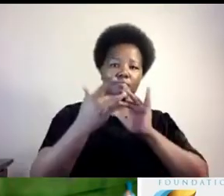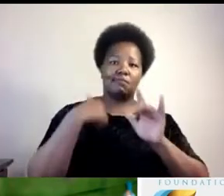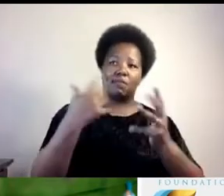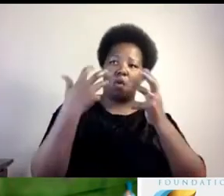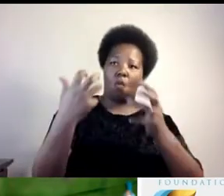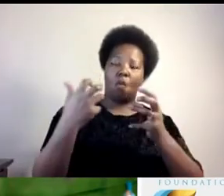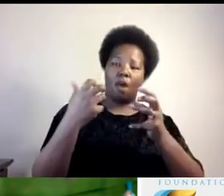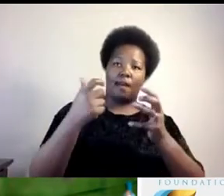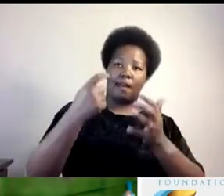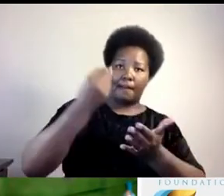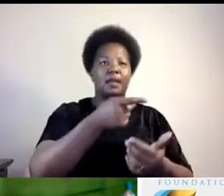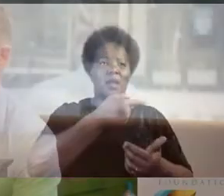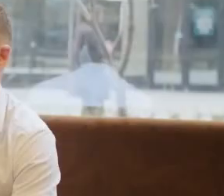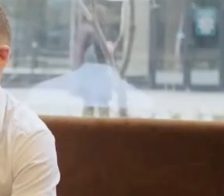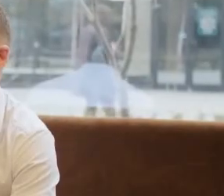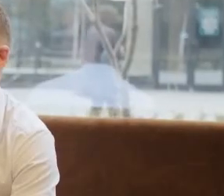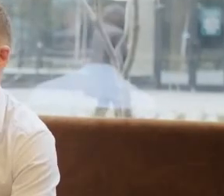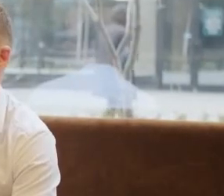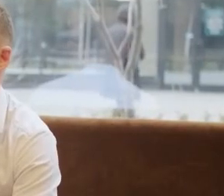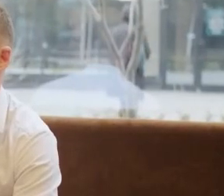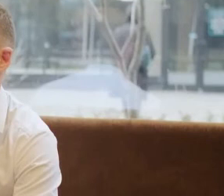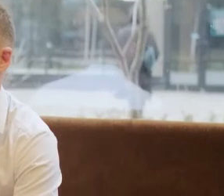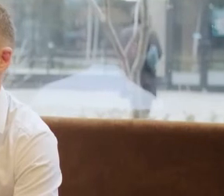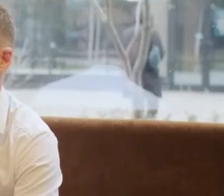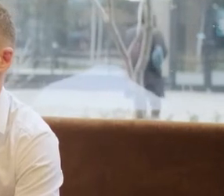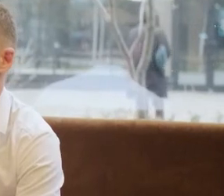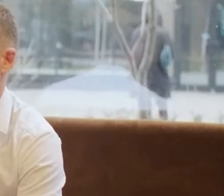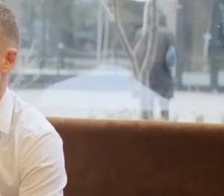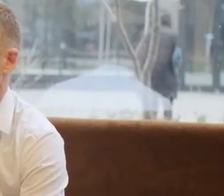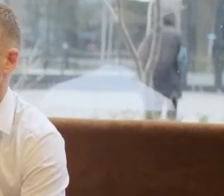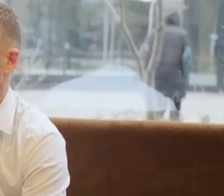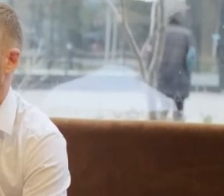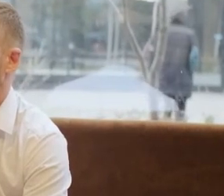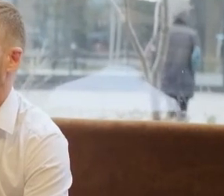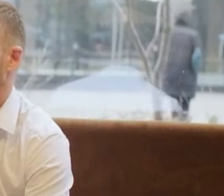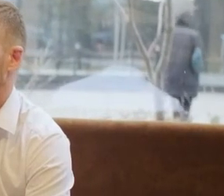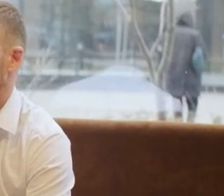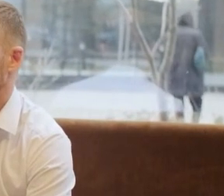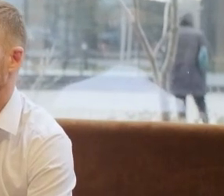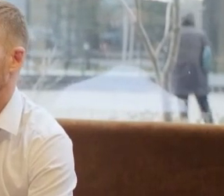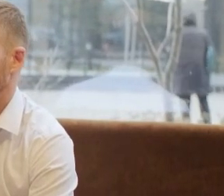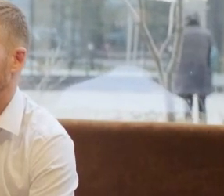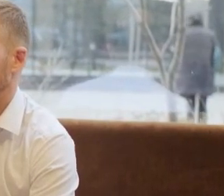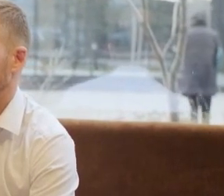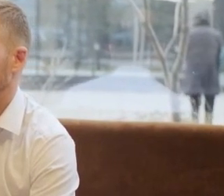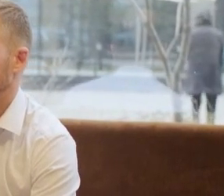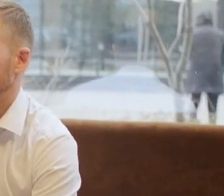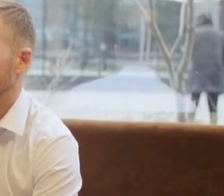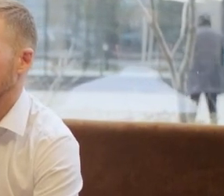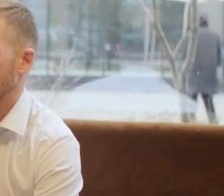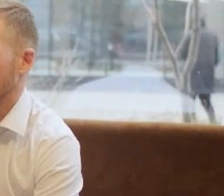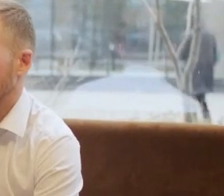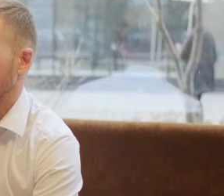off-the-shelf service from the regional center, let's look at that person-centered plan and let's make sure that what they think they're buying